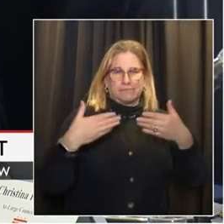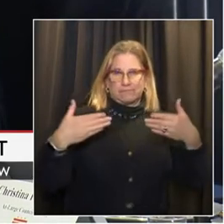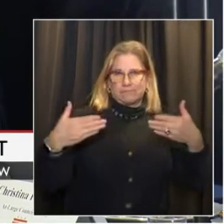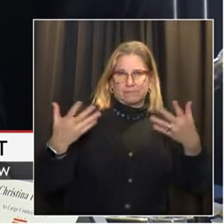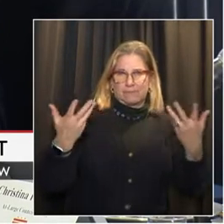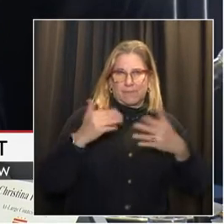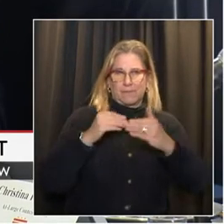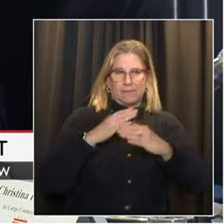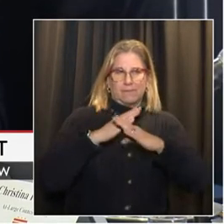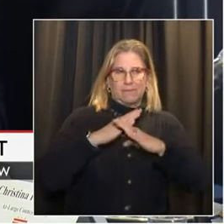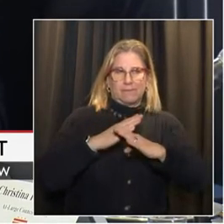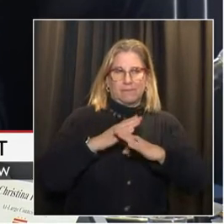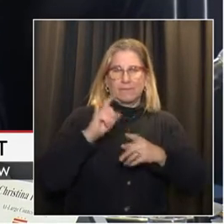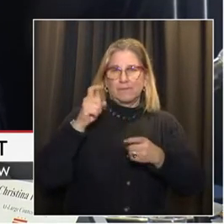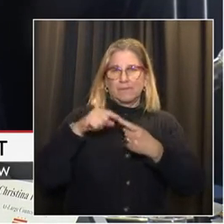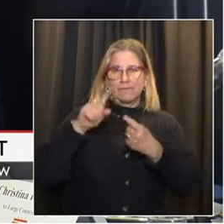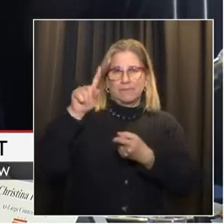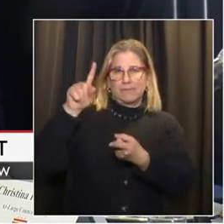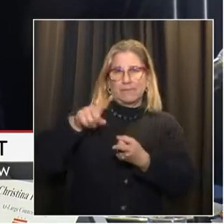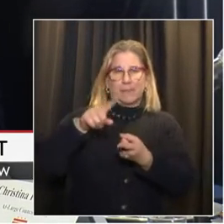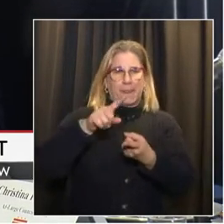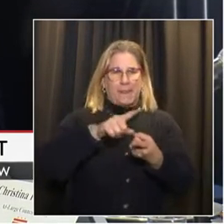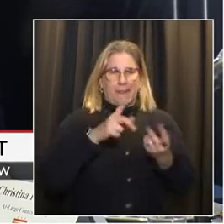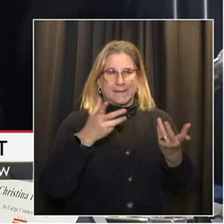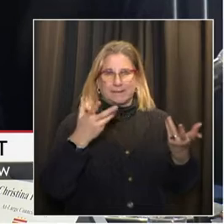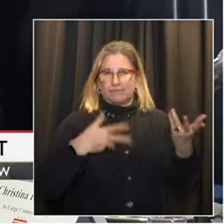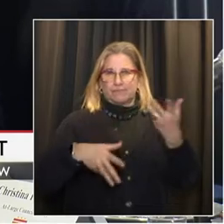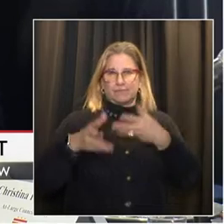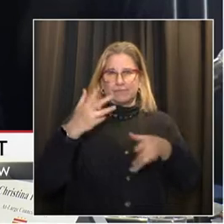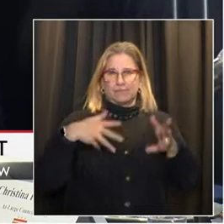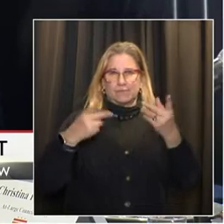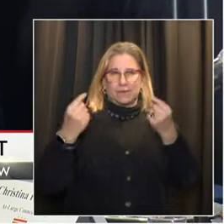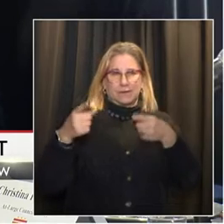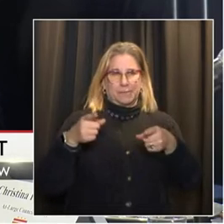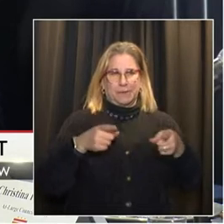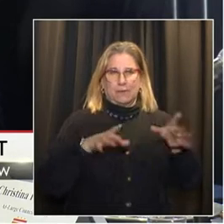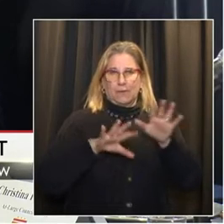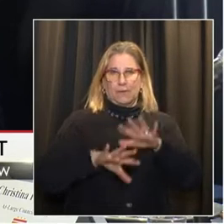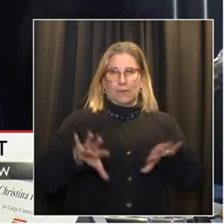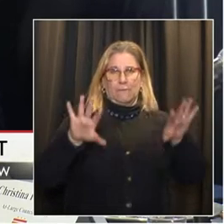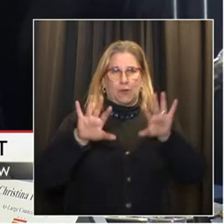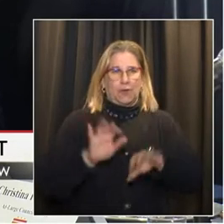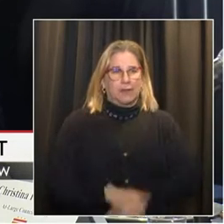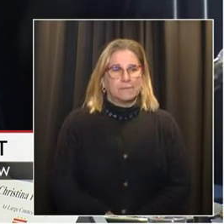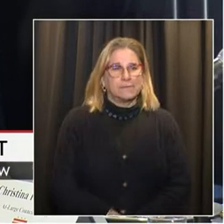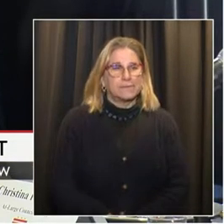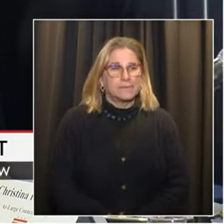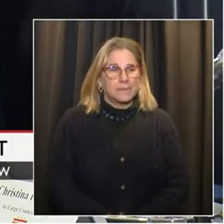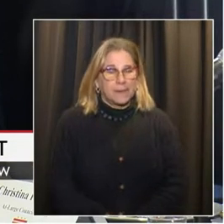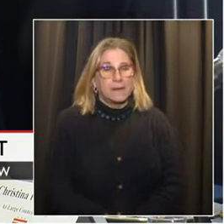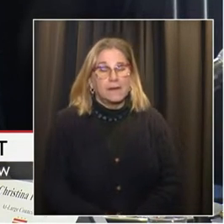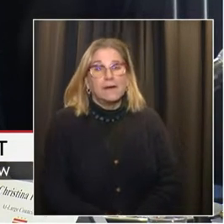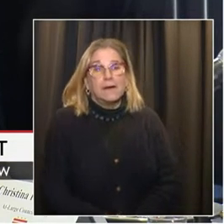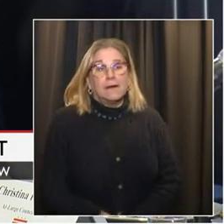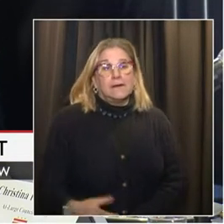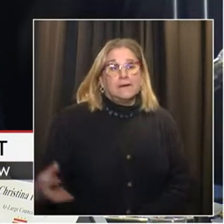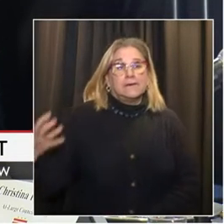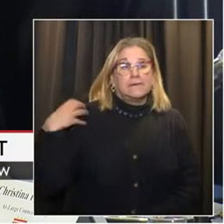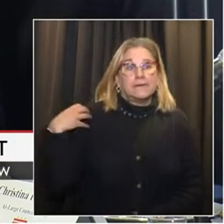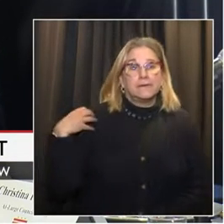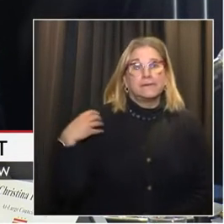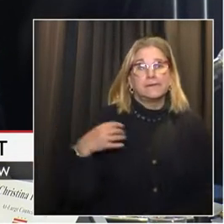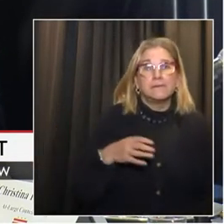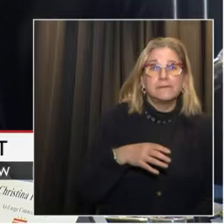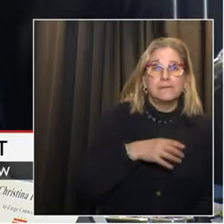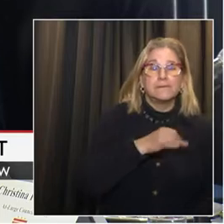then on the response side, Chairman Mendelson hit the nail on the head. It's prosecution. It's the consistency there. If we don't